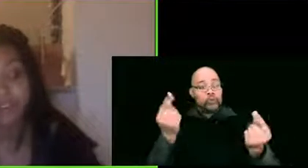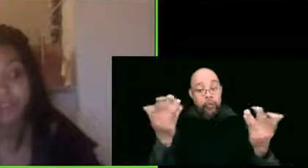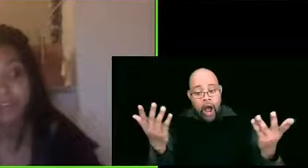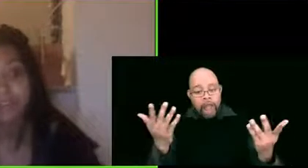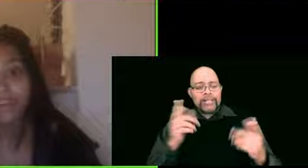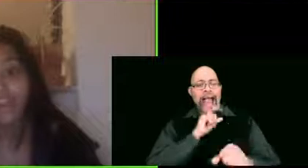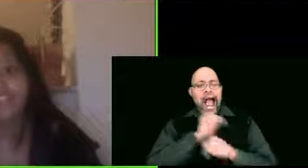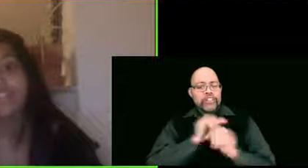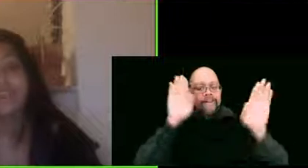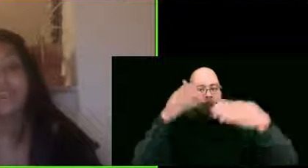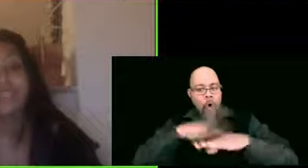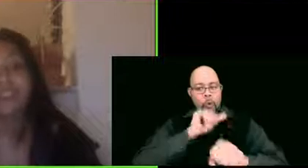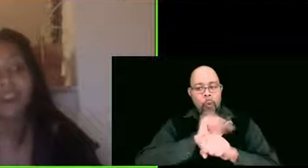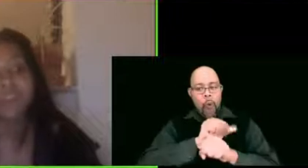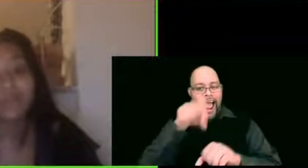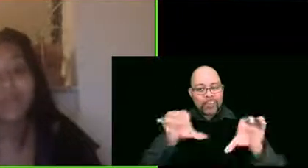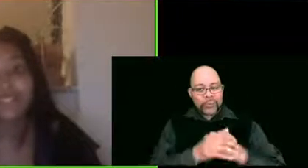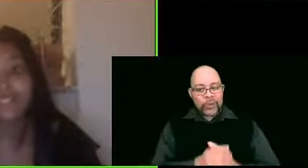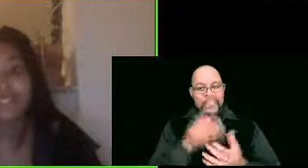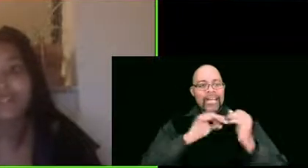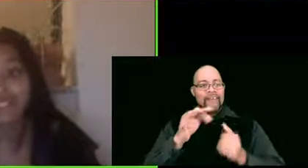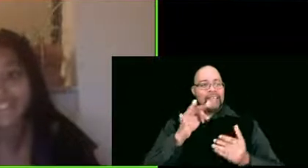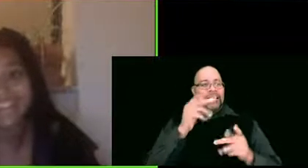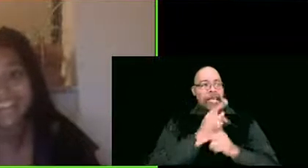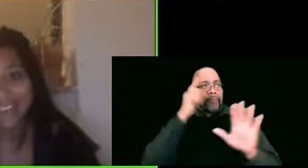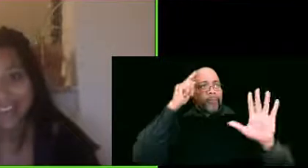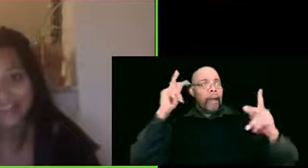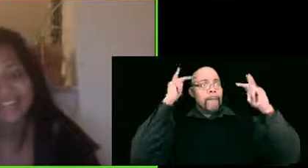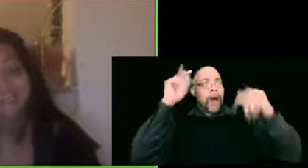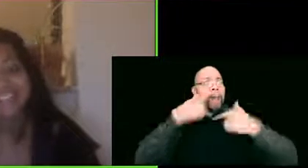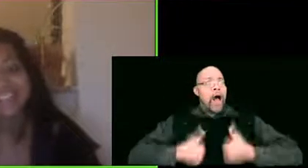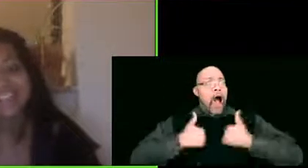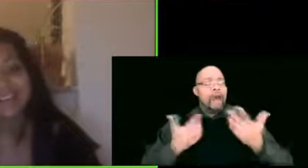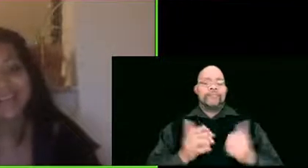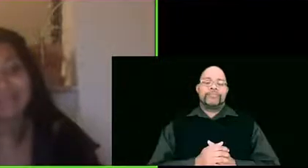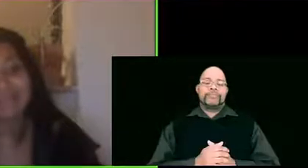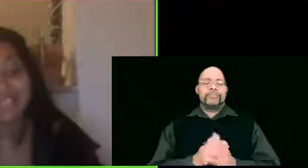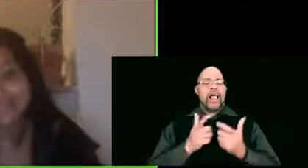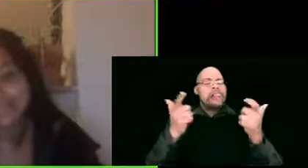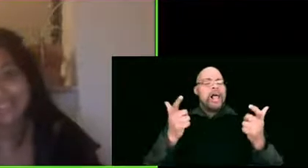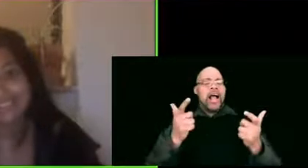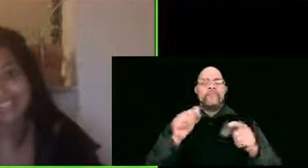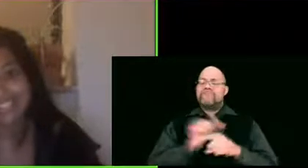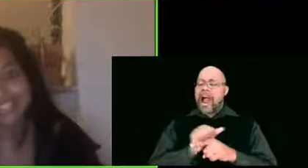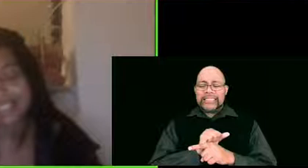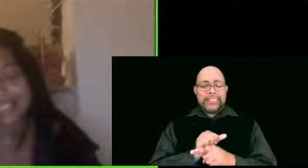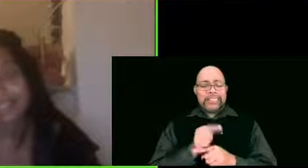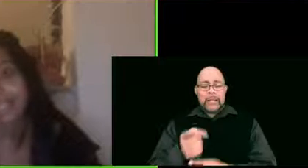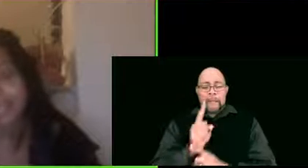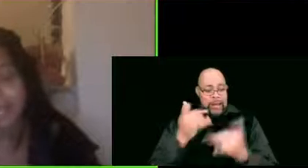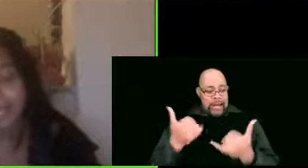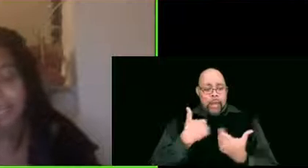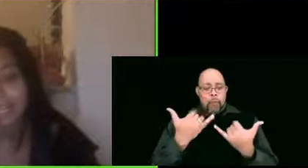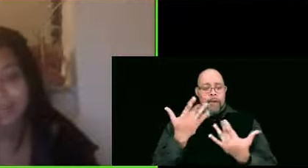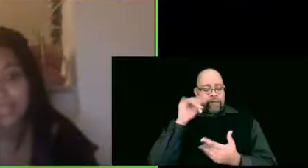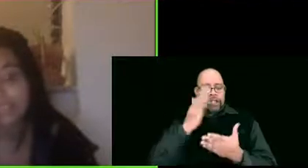majority of your time actually focusing on the work that you have to do rather than staying alive. So huge amounts of practice. It's like, even at